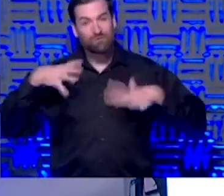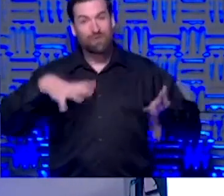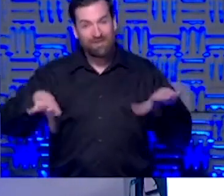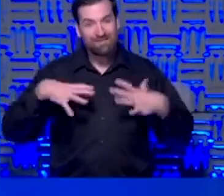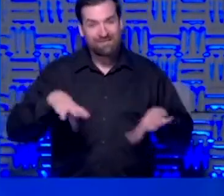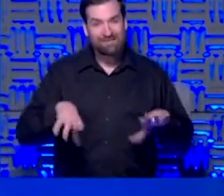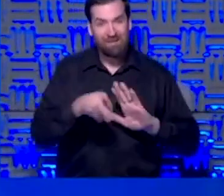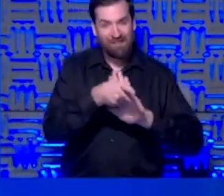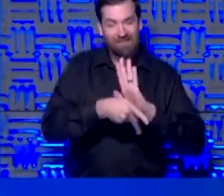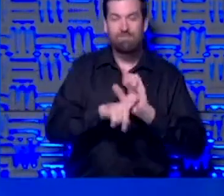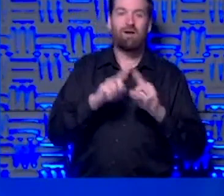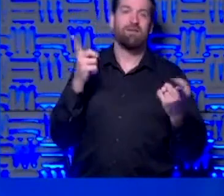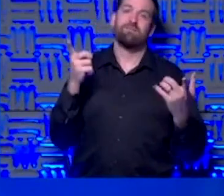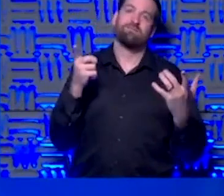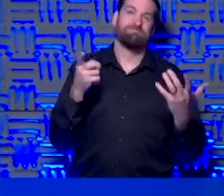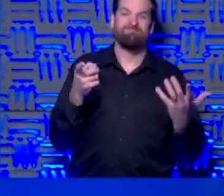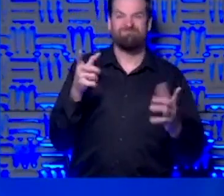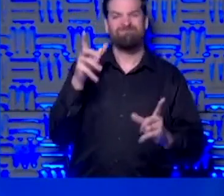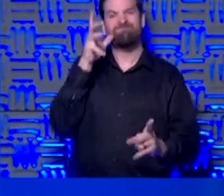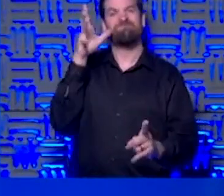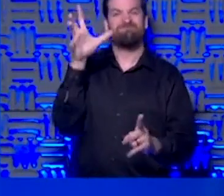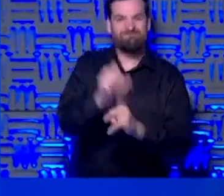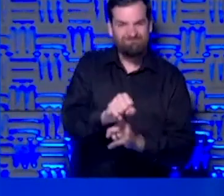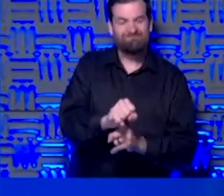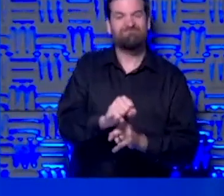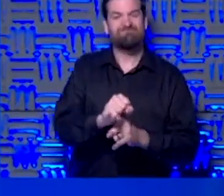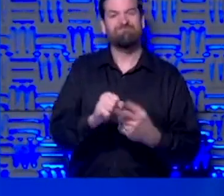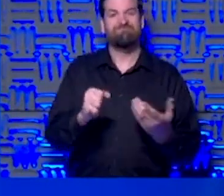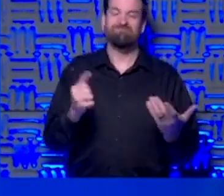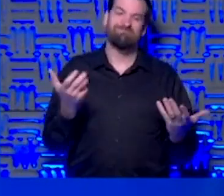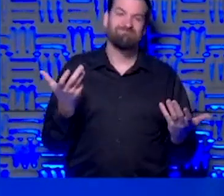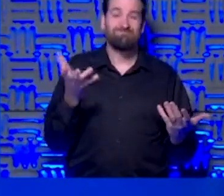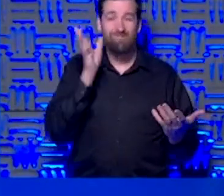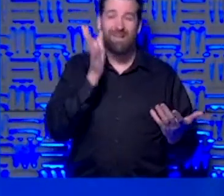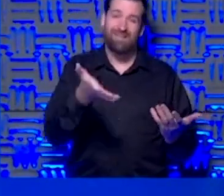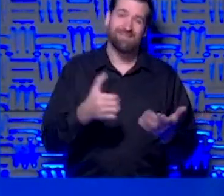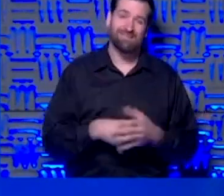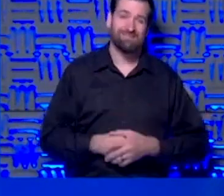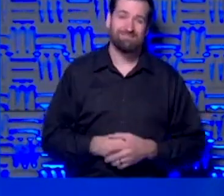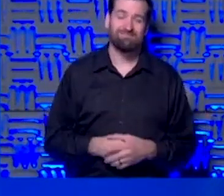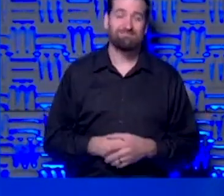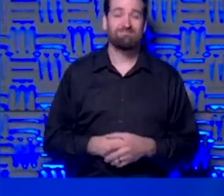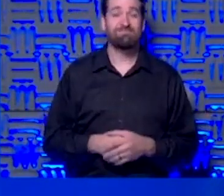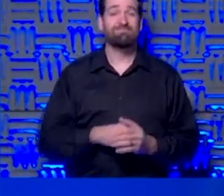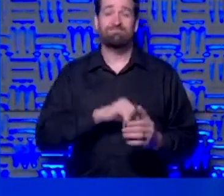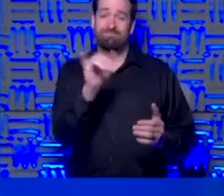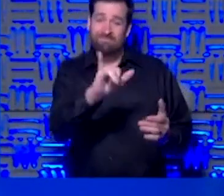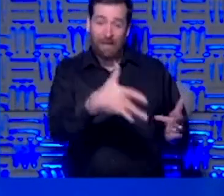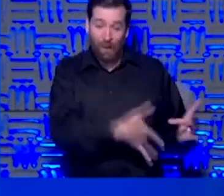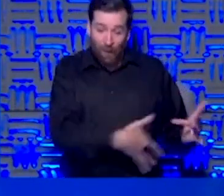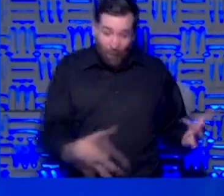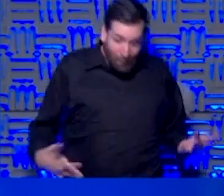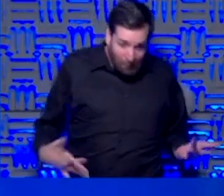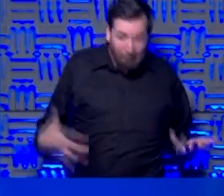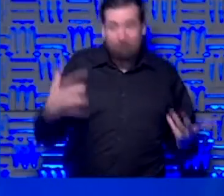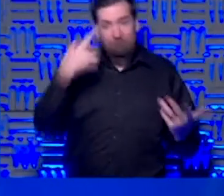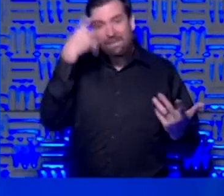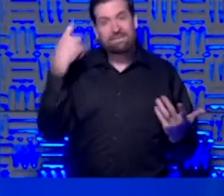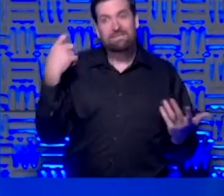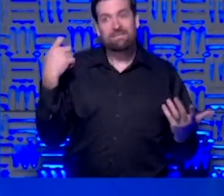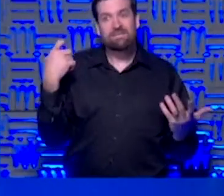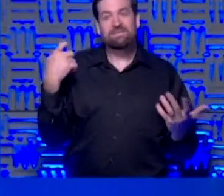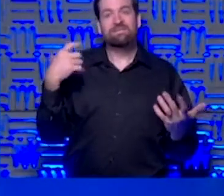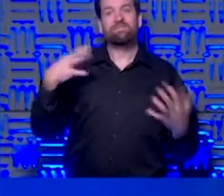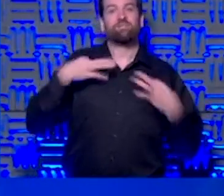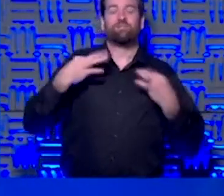you. Yeah. That's the point. They catch up with you. And unlike showing your belly button because your